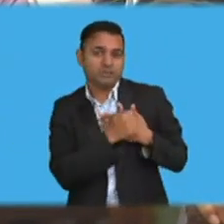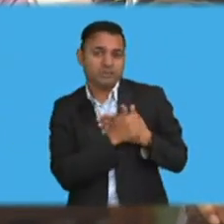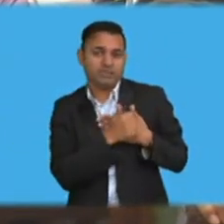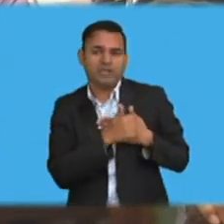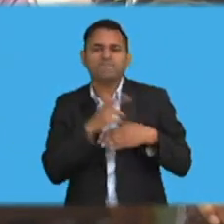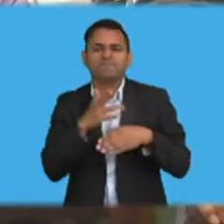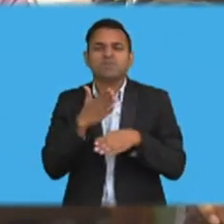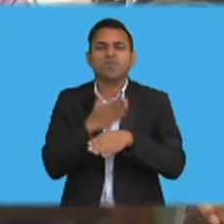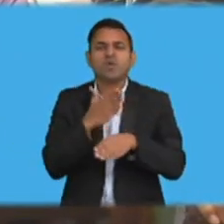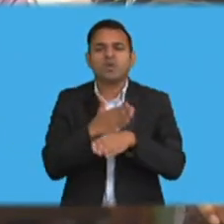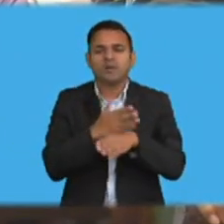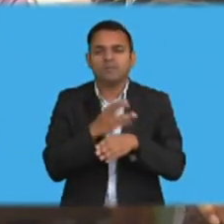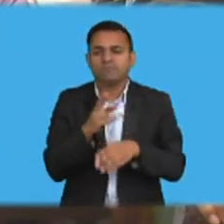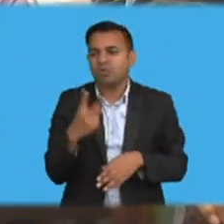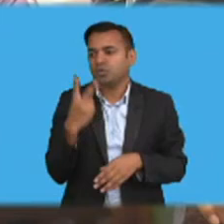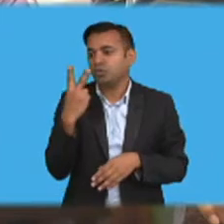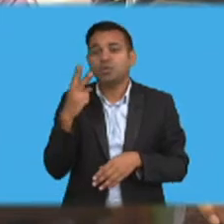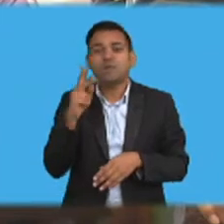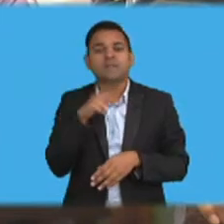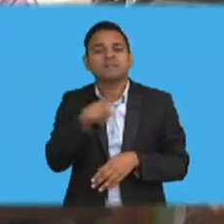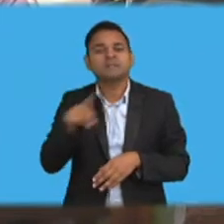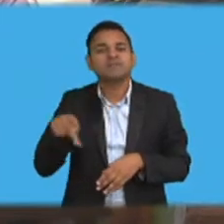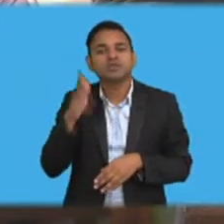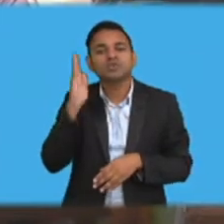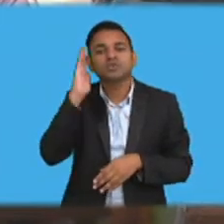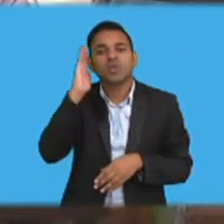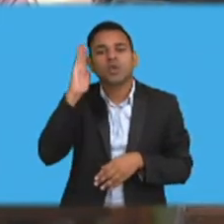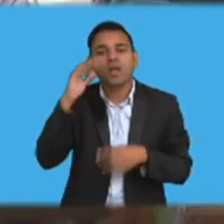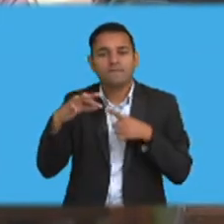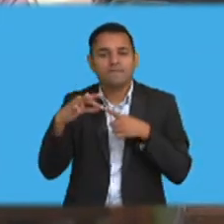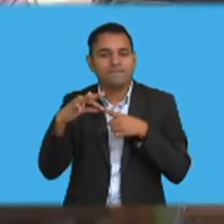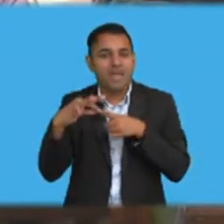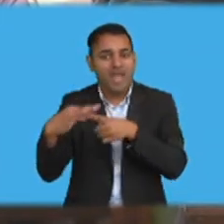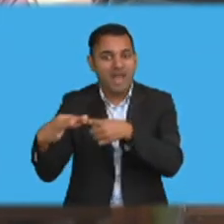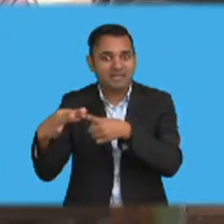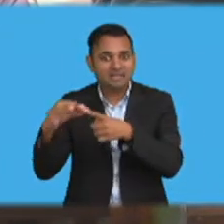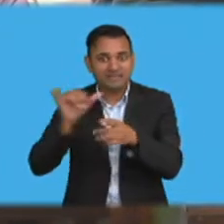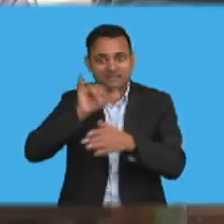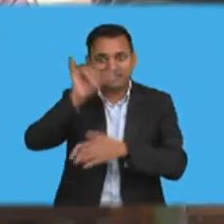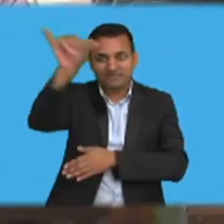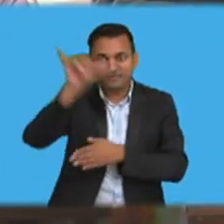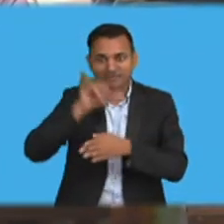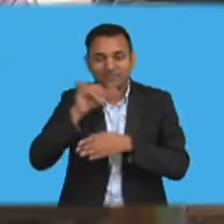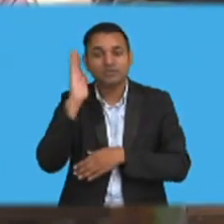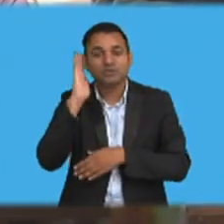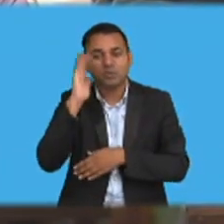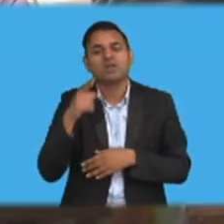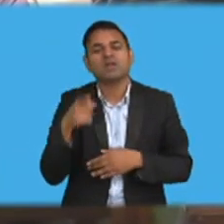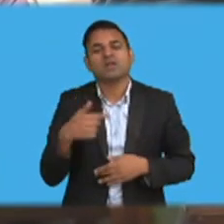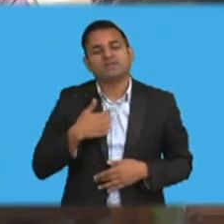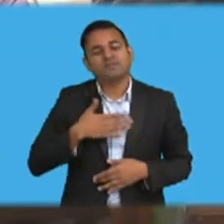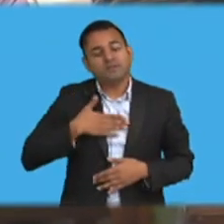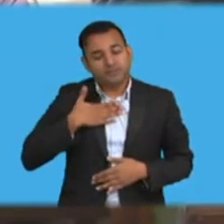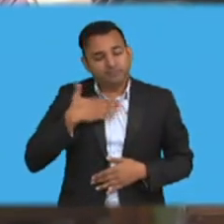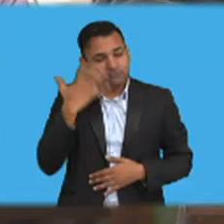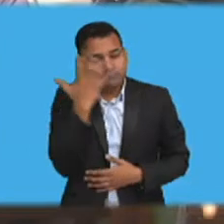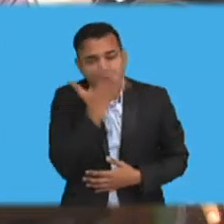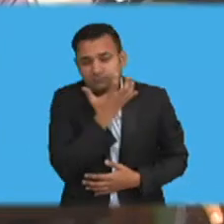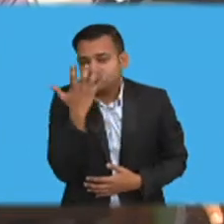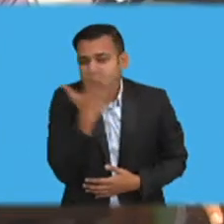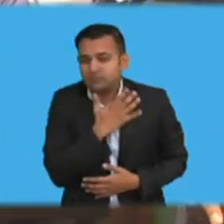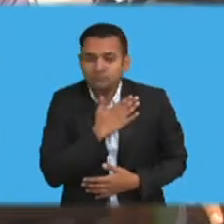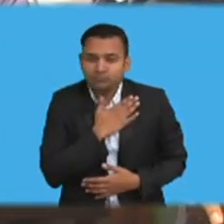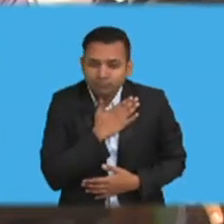pilots. Firstly, I wish to express my deepest sympathies to the families and friends of